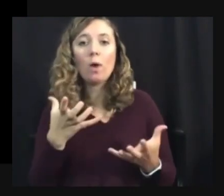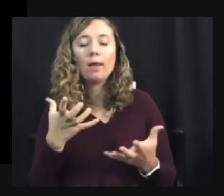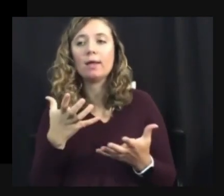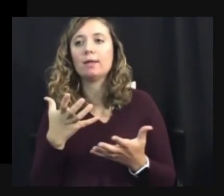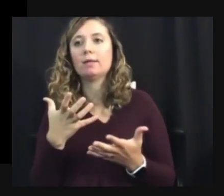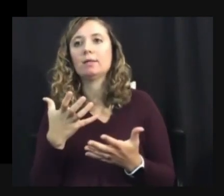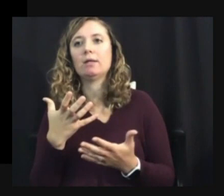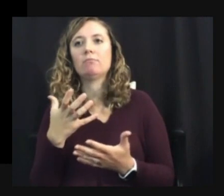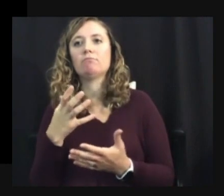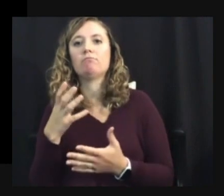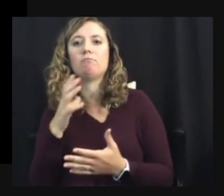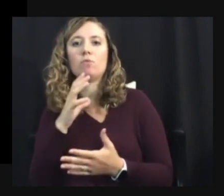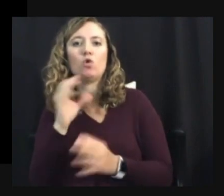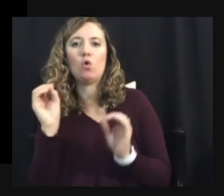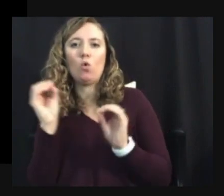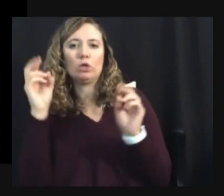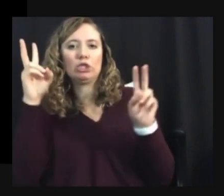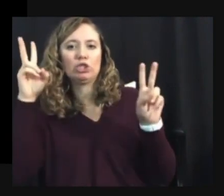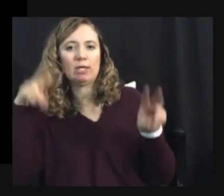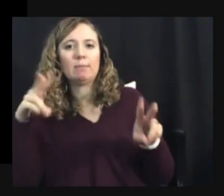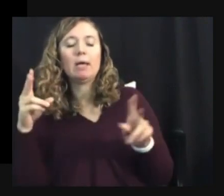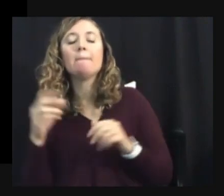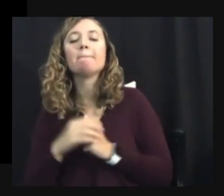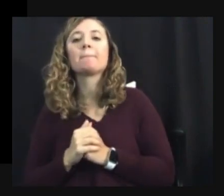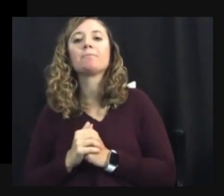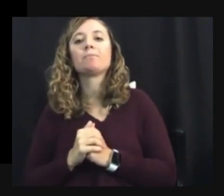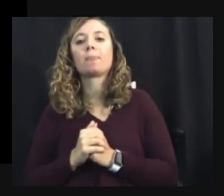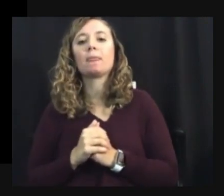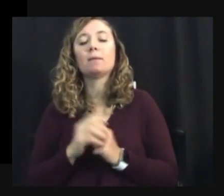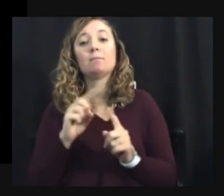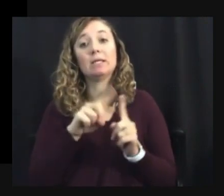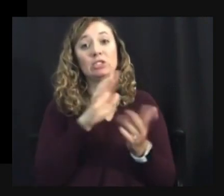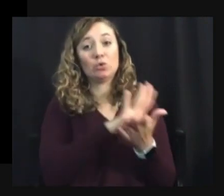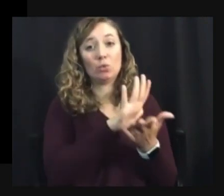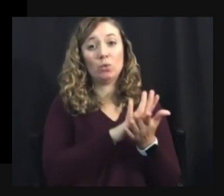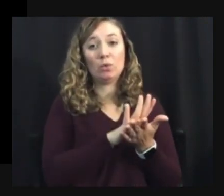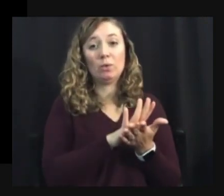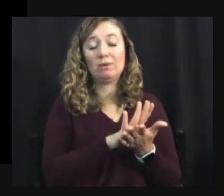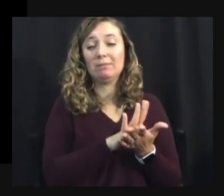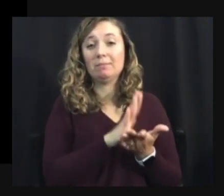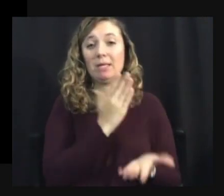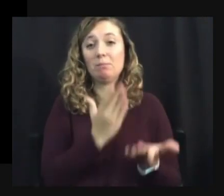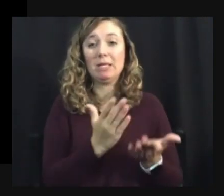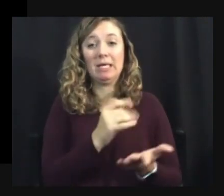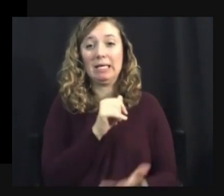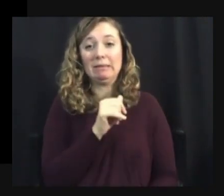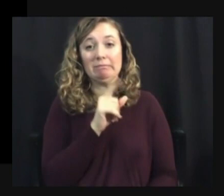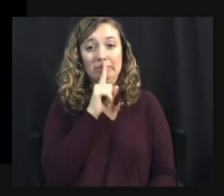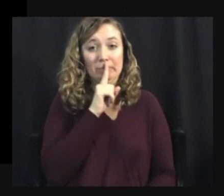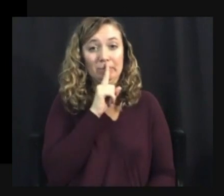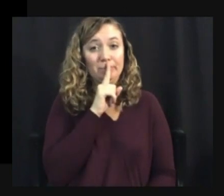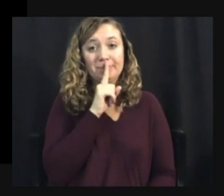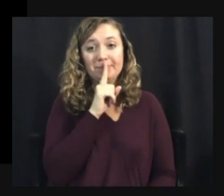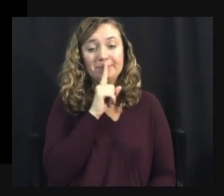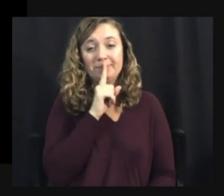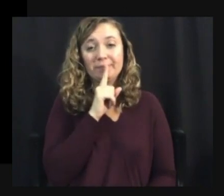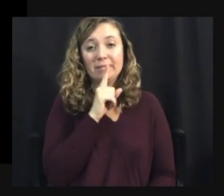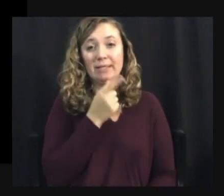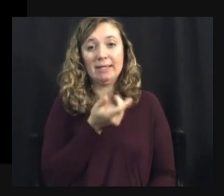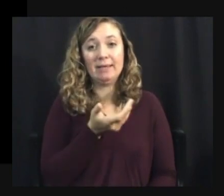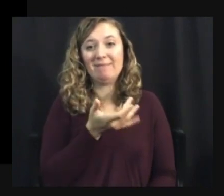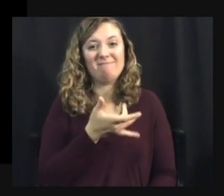for example. And yet maybe they're different at school. At school, they wouldn't say anything. It's because they don't